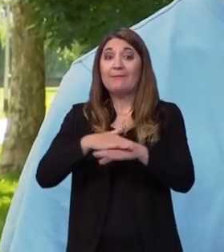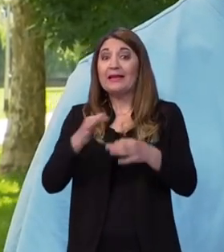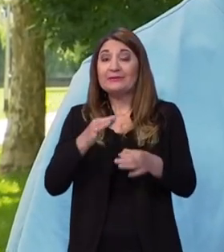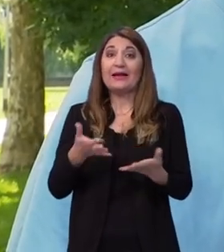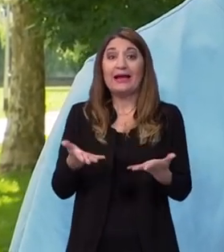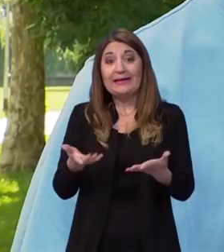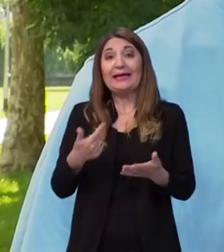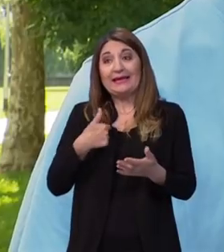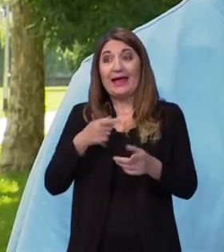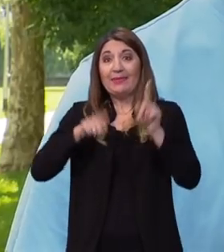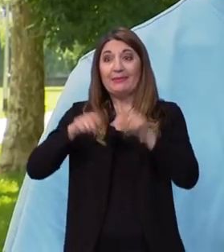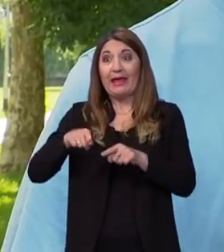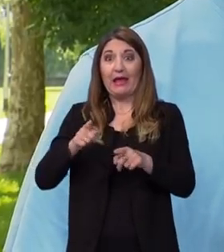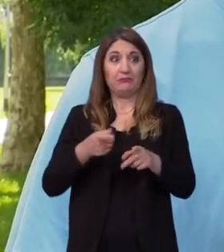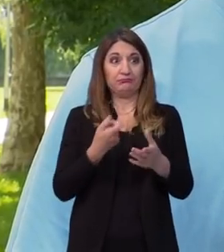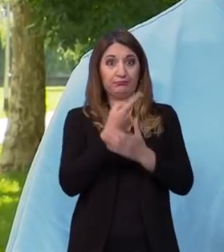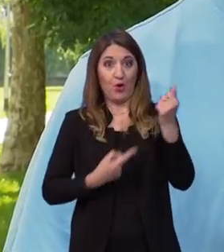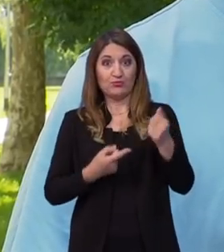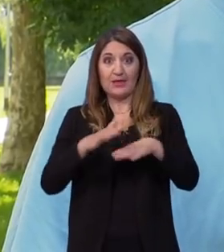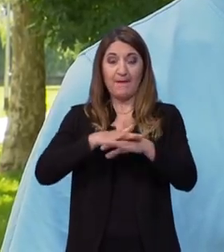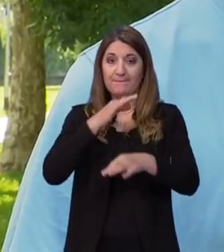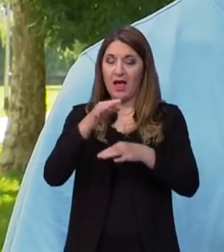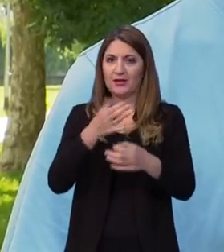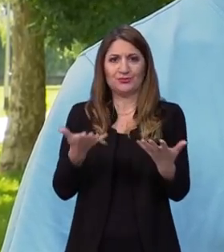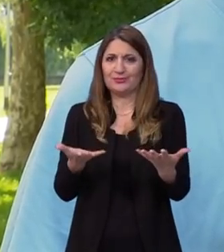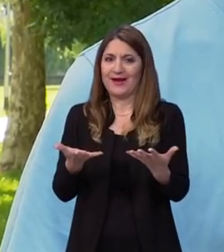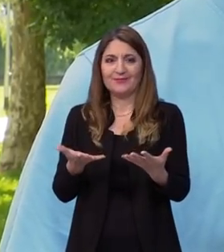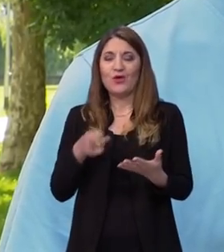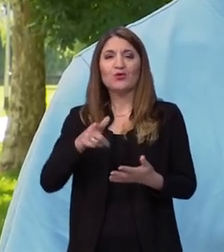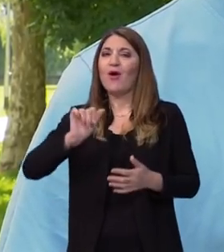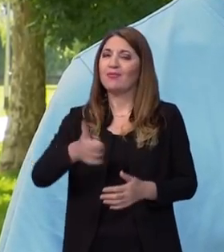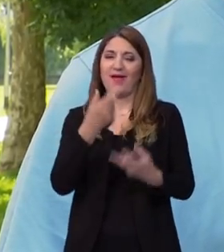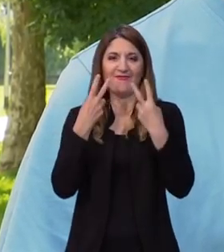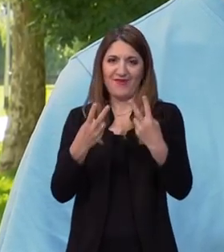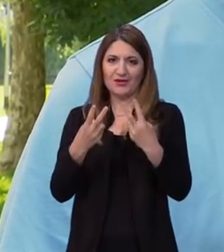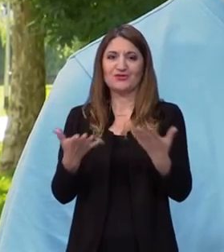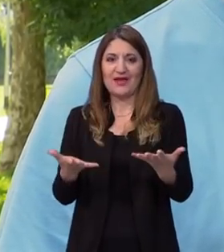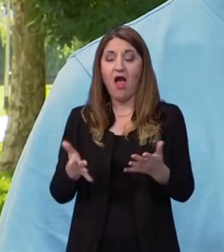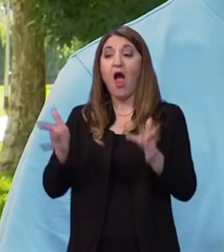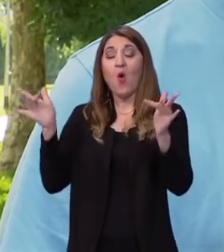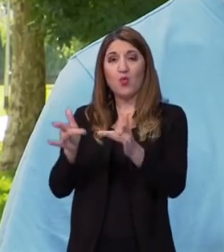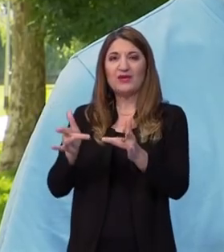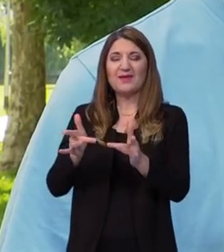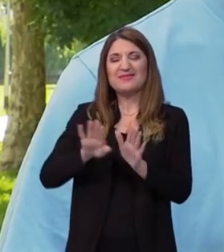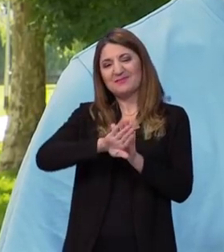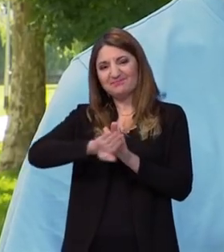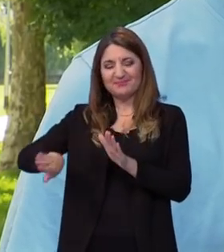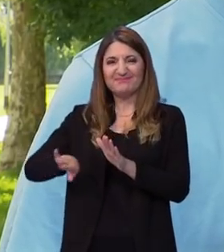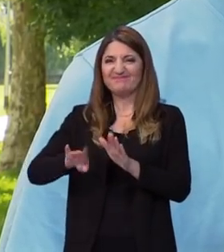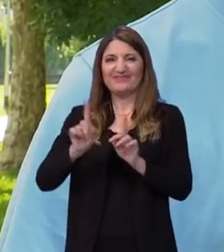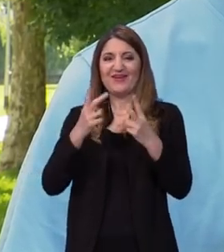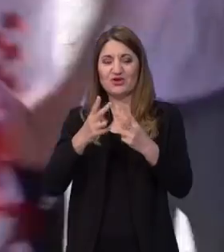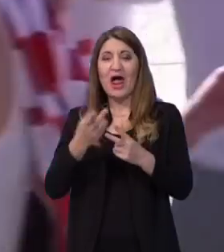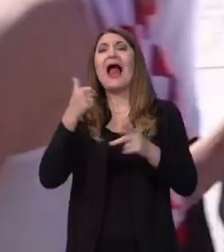school, because it is now the most important thing, but it is the second plan, but